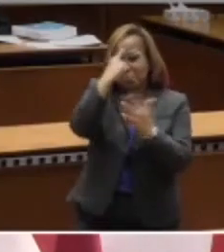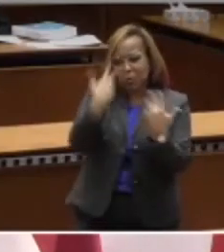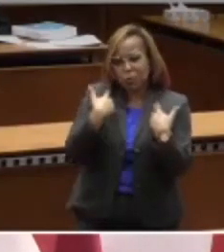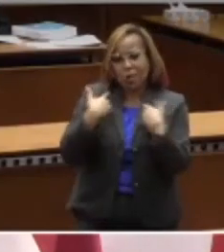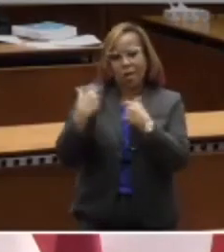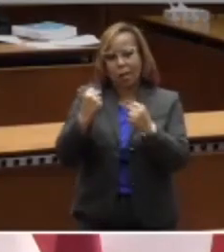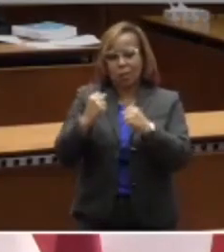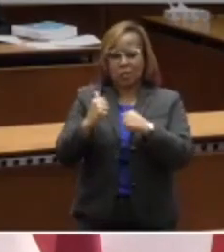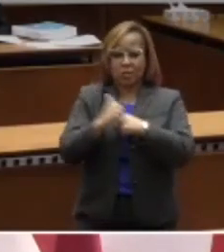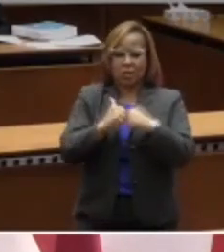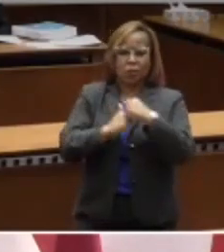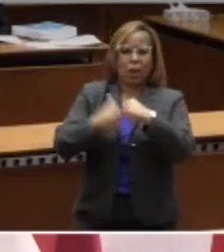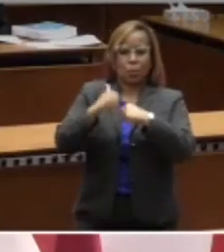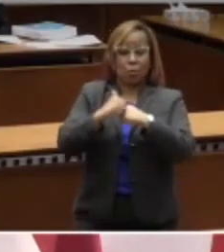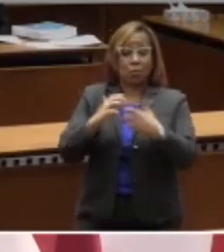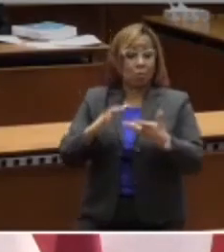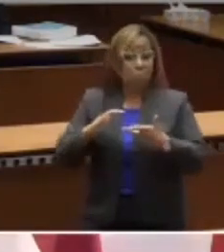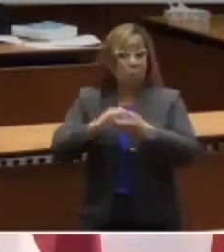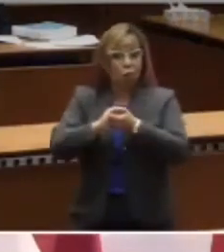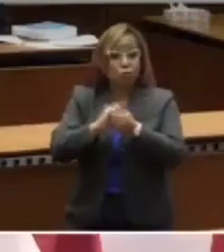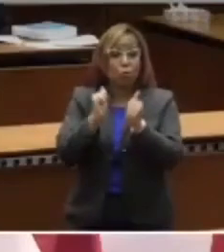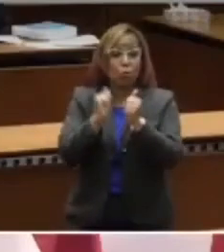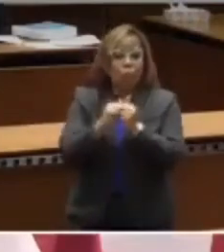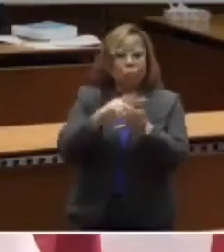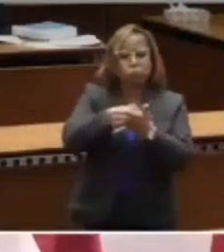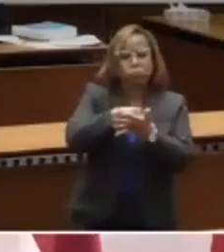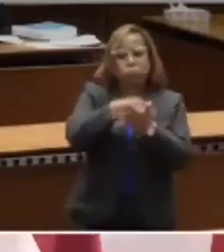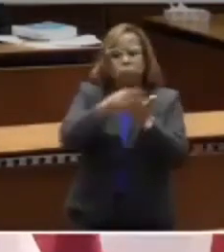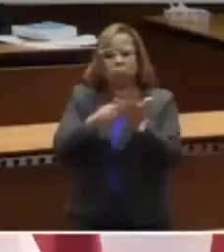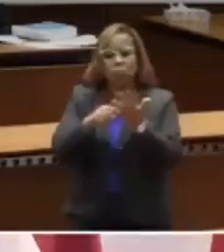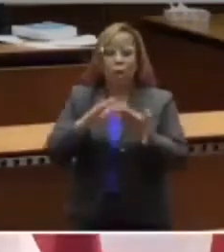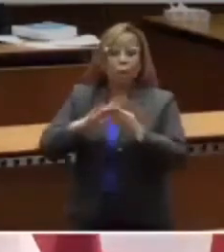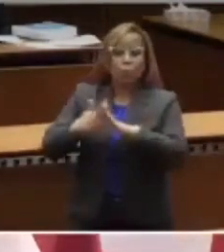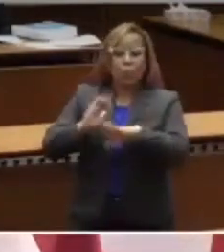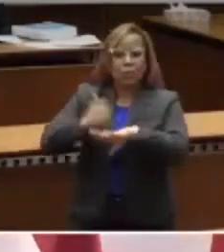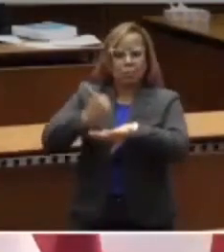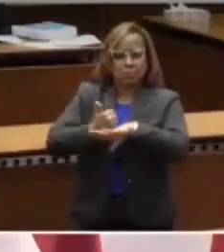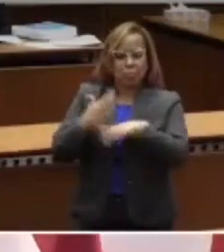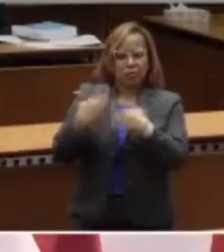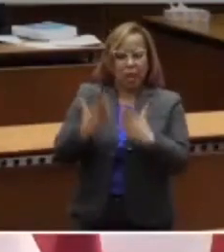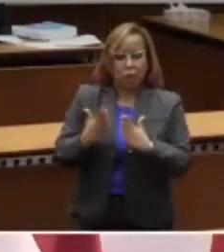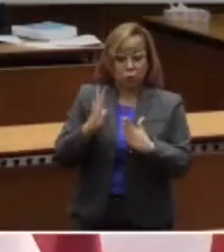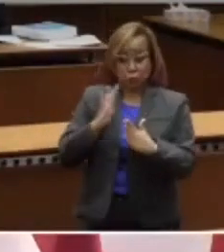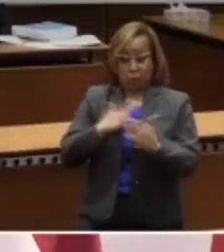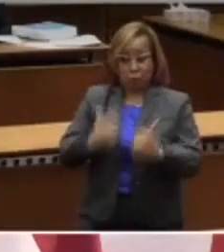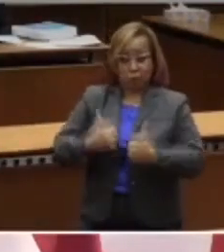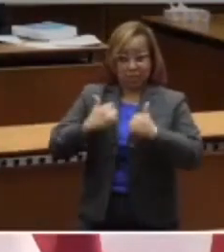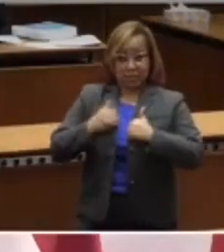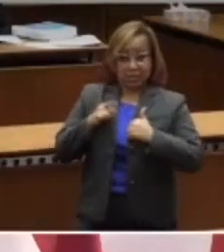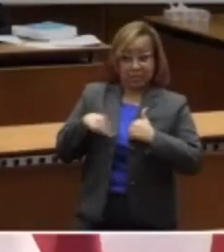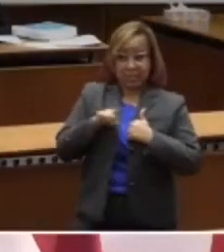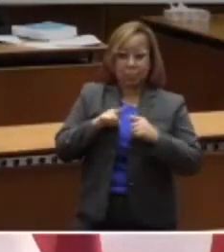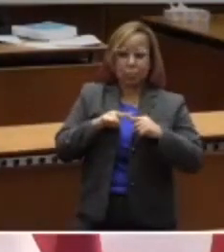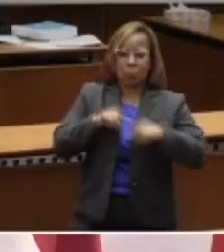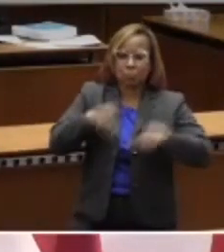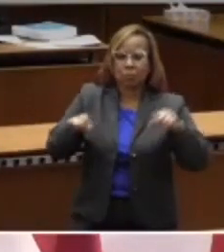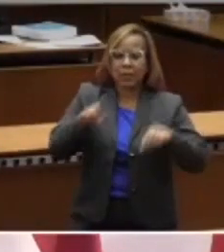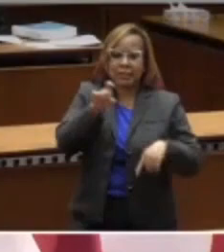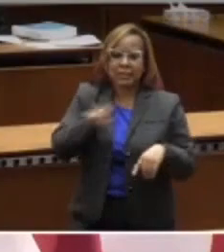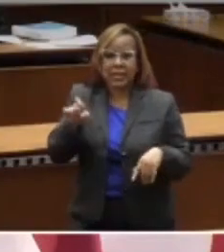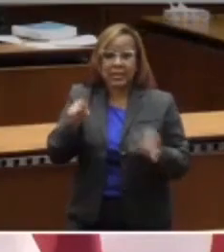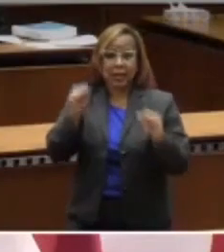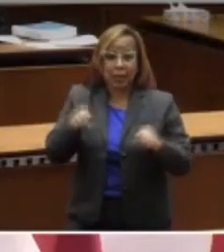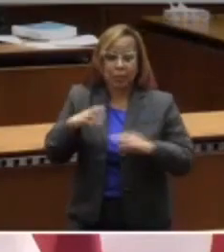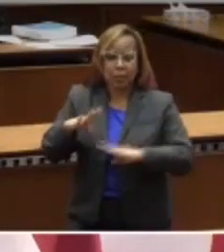health framework in partnership with a host of community-based providers so that our residents' varied needs could